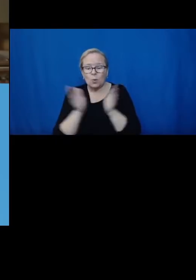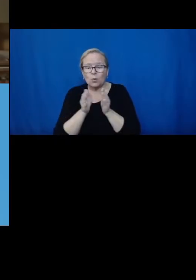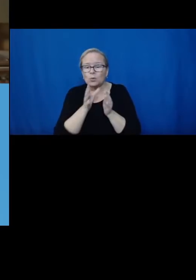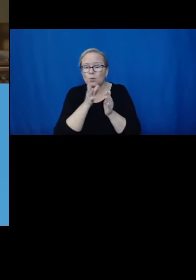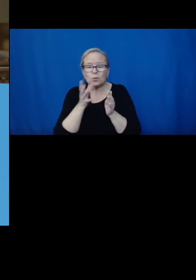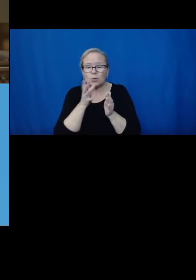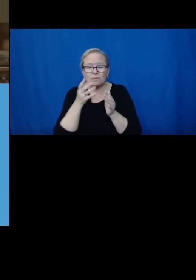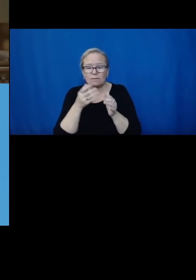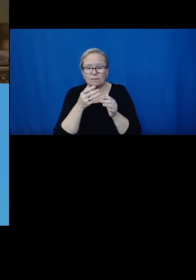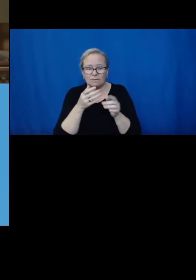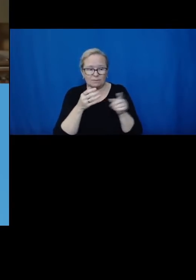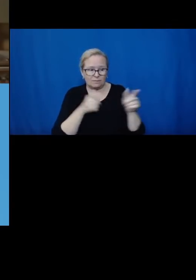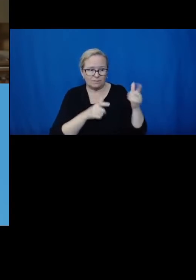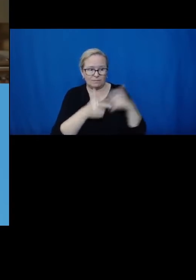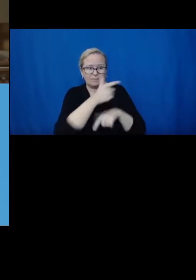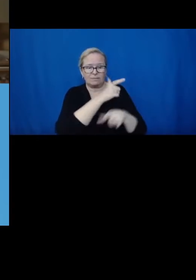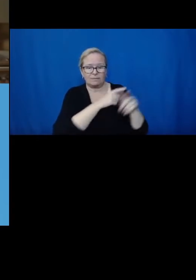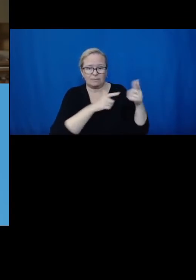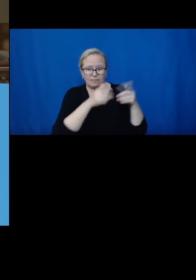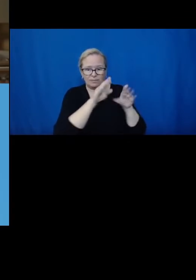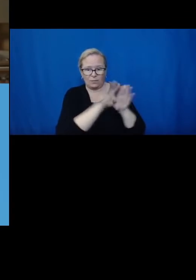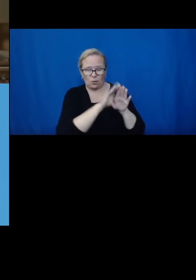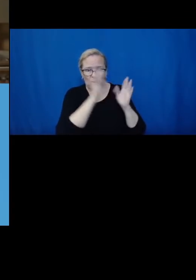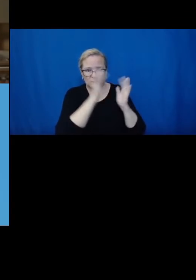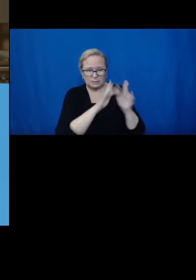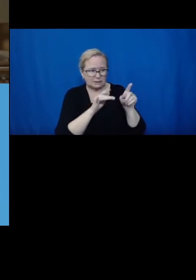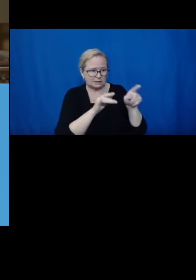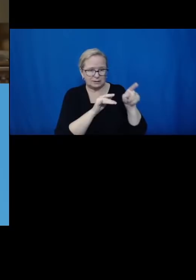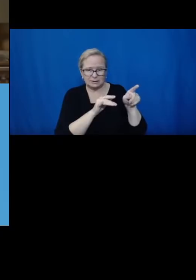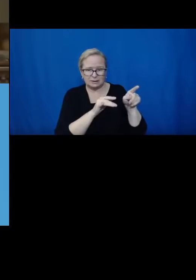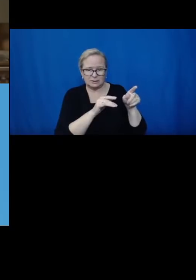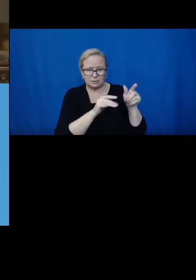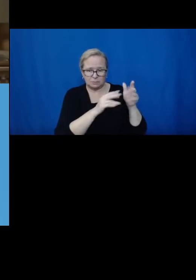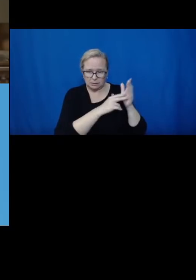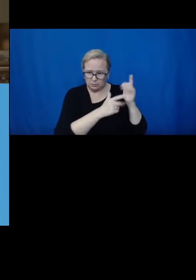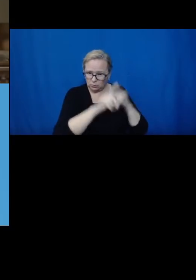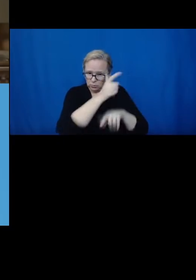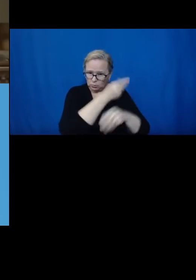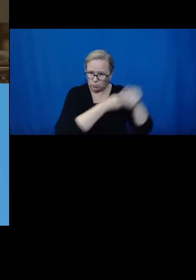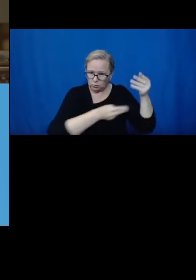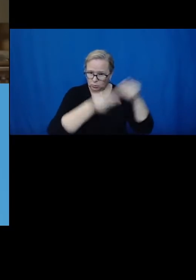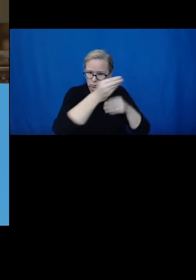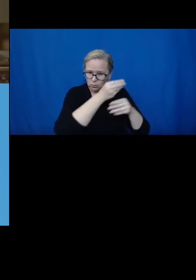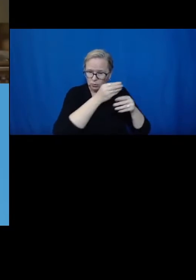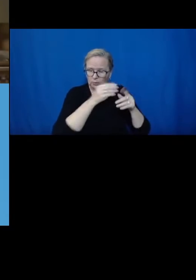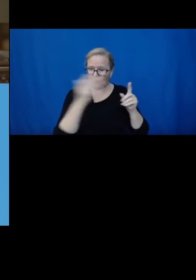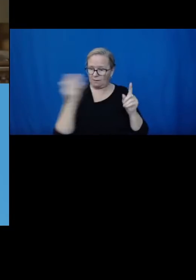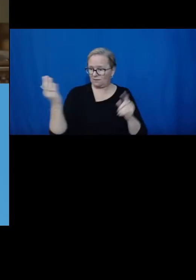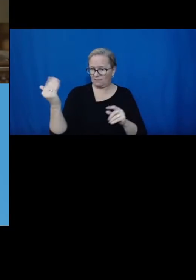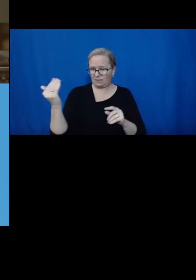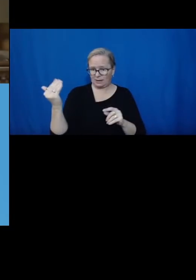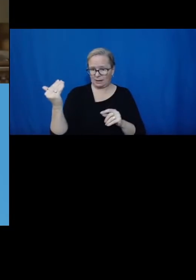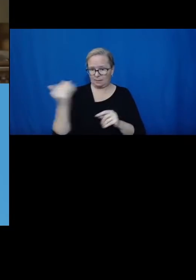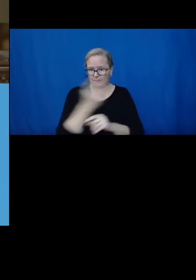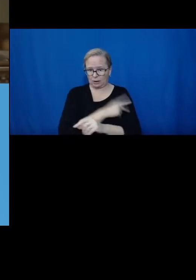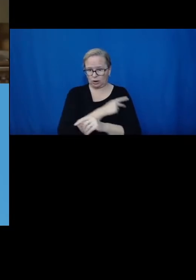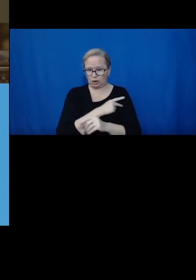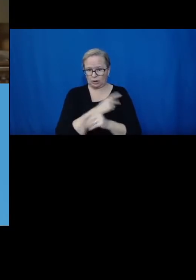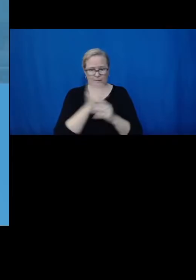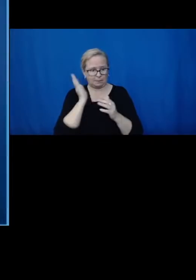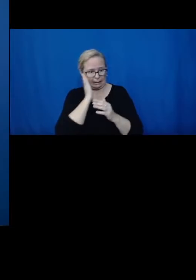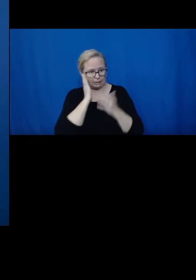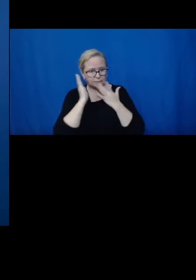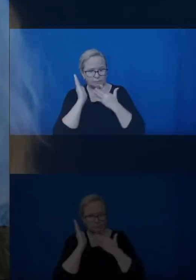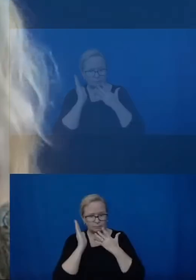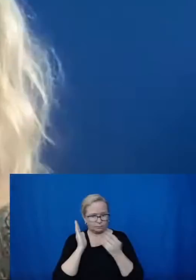take place, and as 15 patients are filling 20 beds? Maybe I'll start with you, Holly, and then move